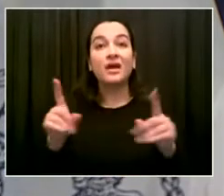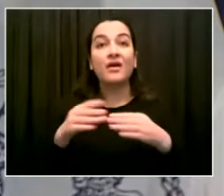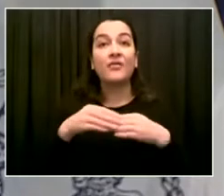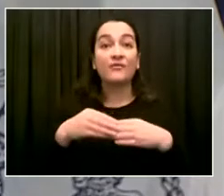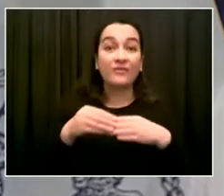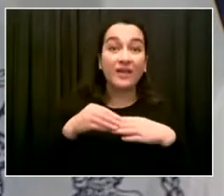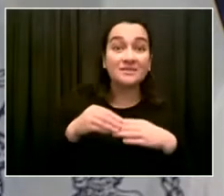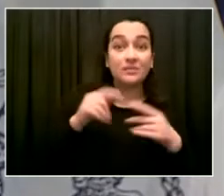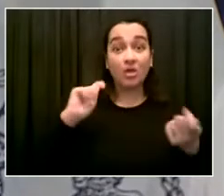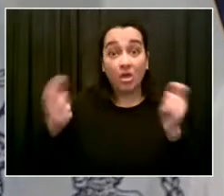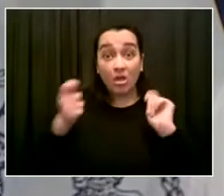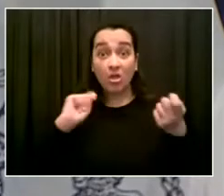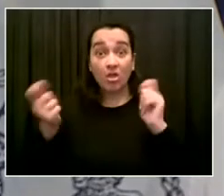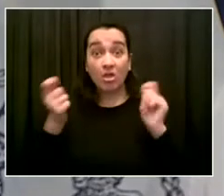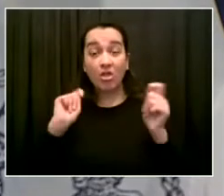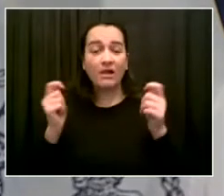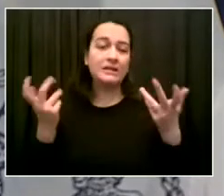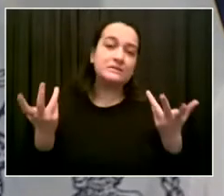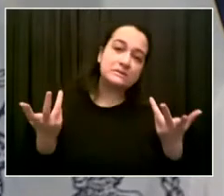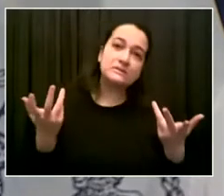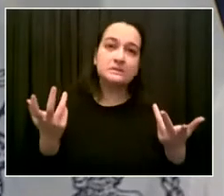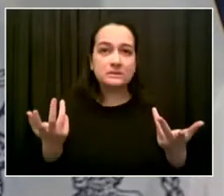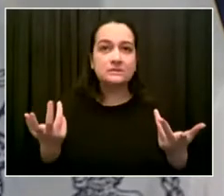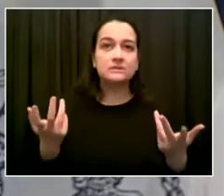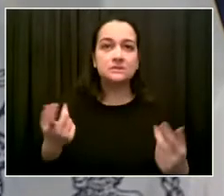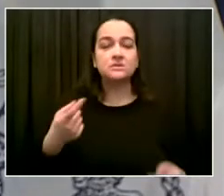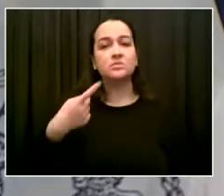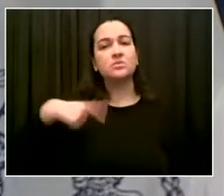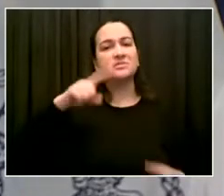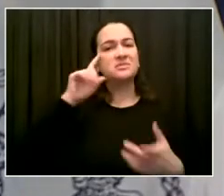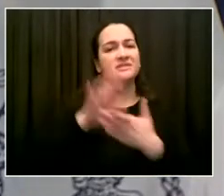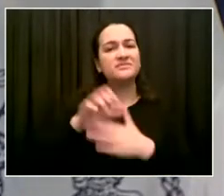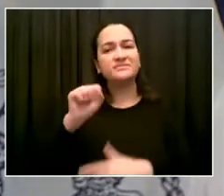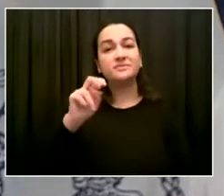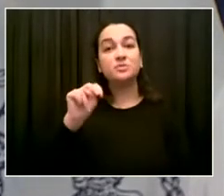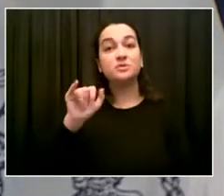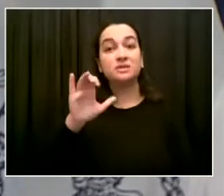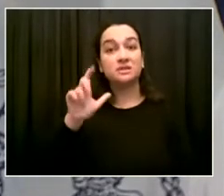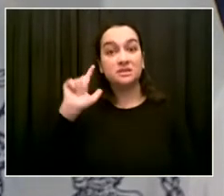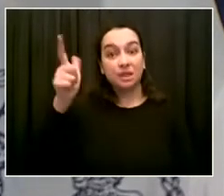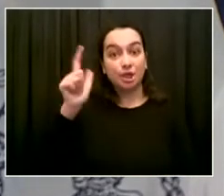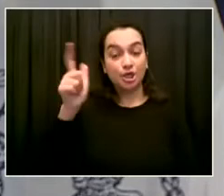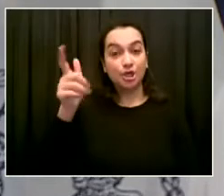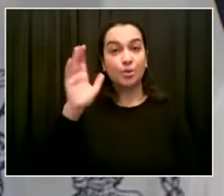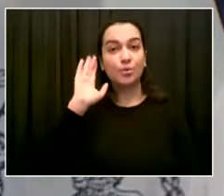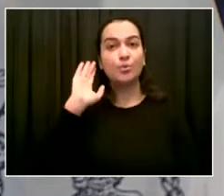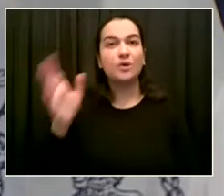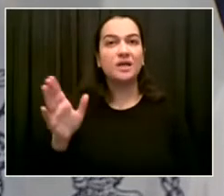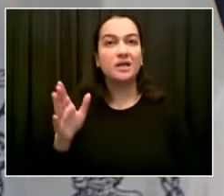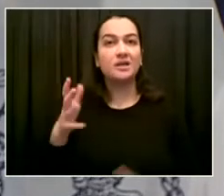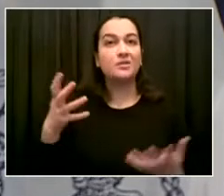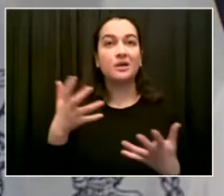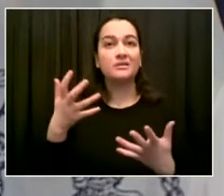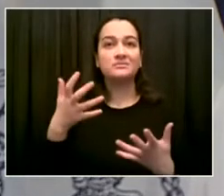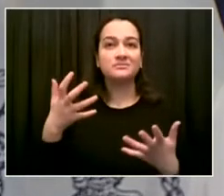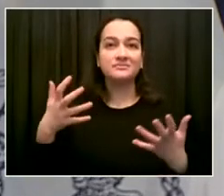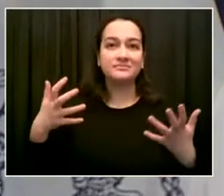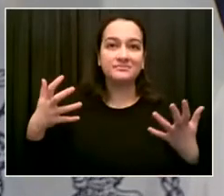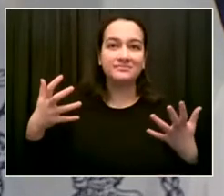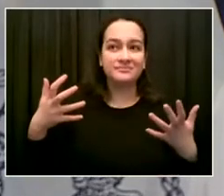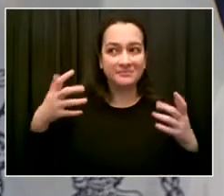space as possible. Sometimes it's going to be done in a temporary way. Sometimes it'll be done in a permanent way. We should look at all of it. But what we do